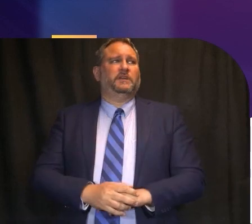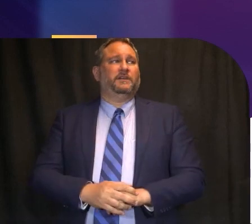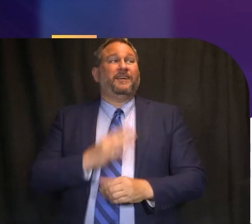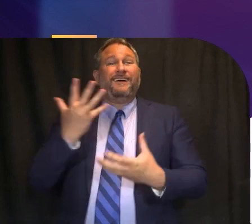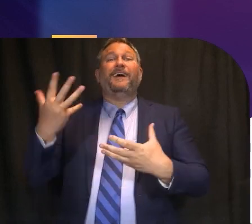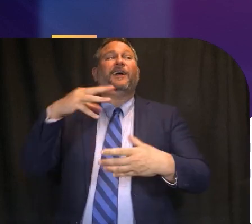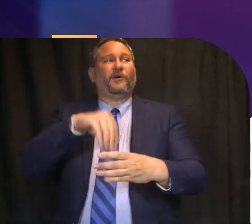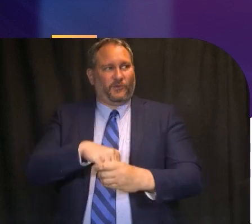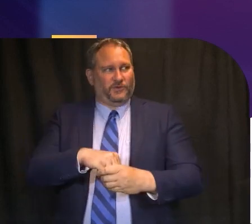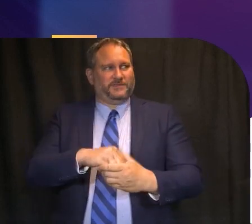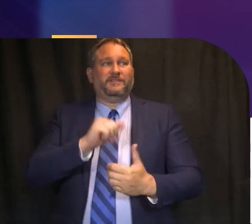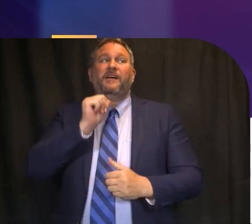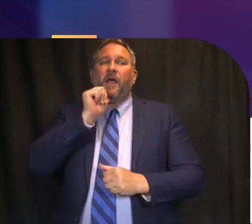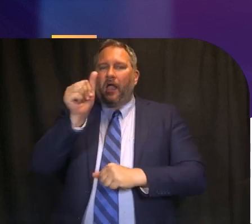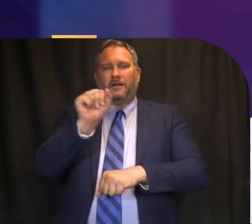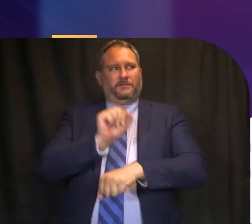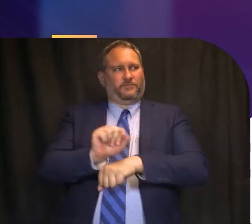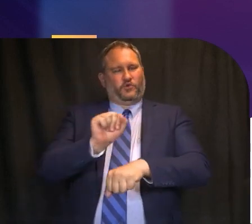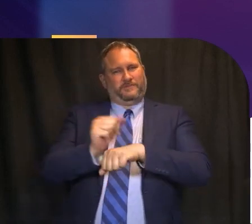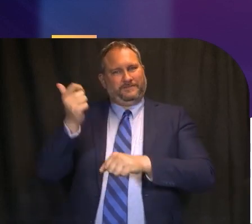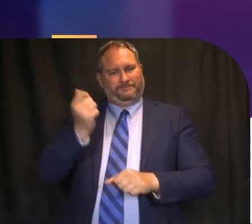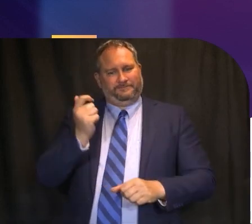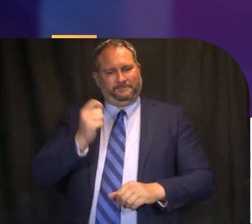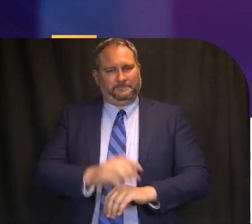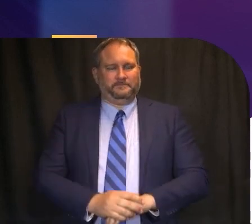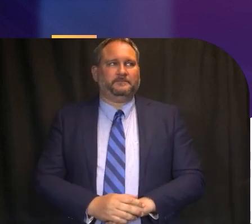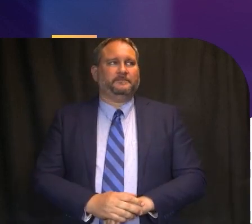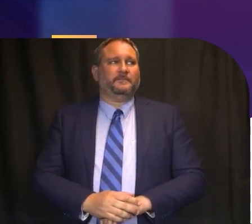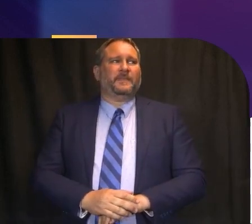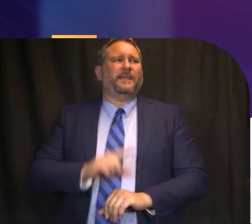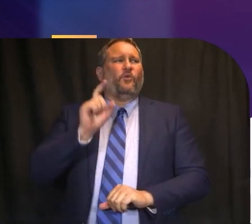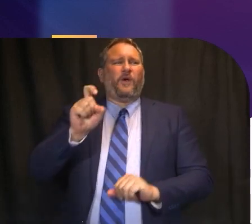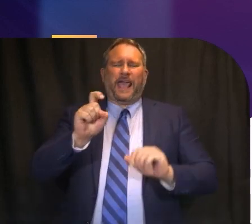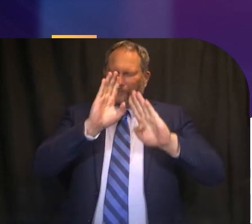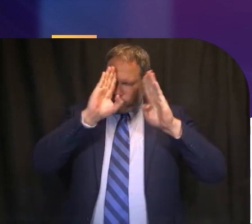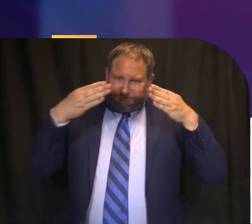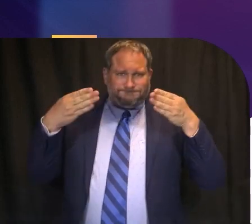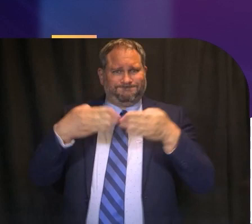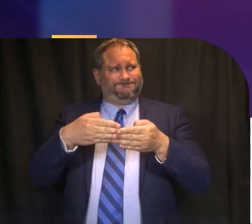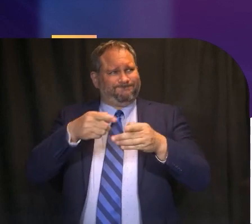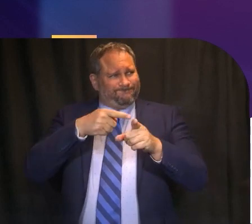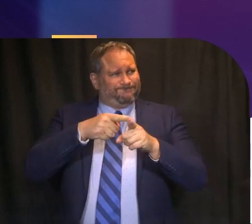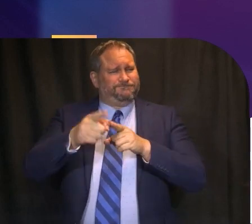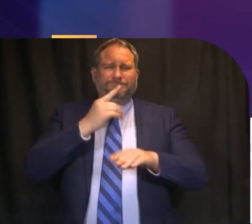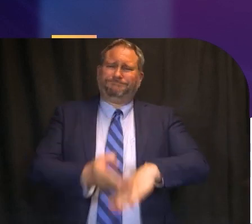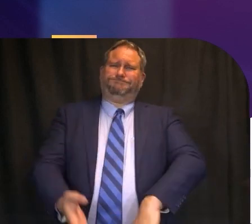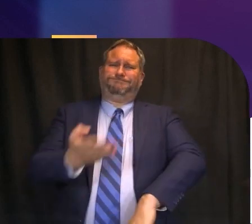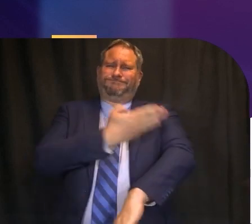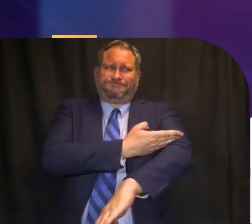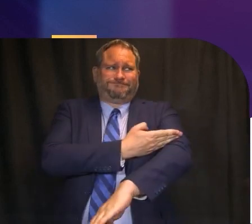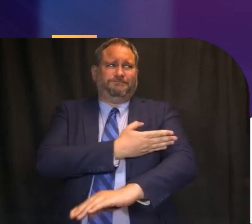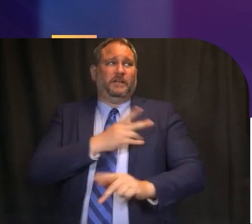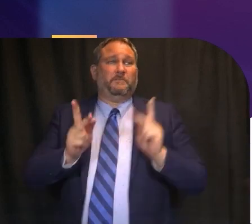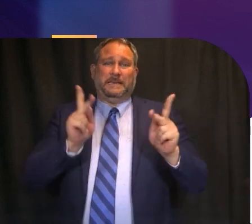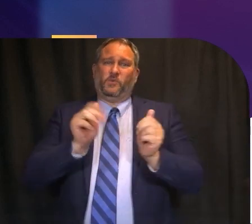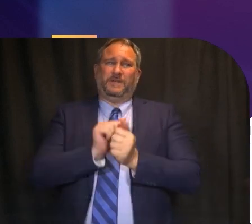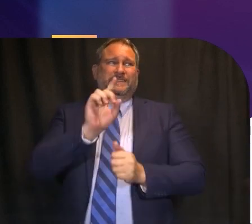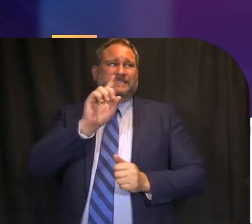stay focused on if we're to make new gains for those with disabilities seeking employment.